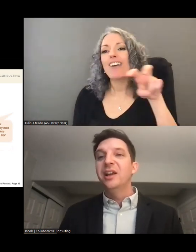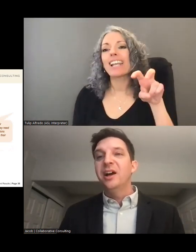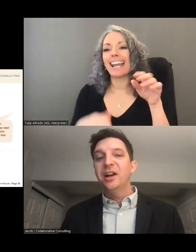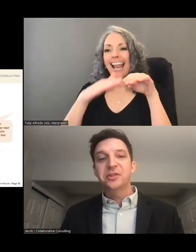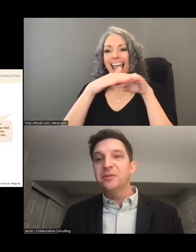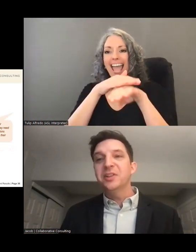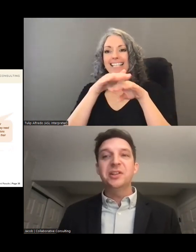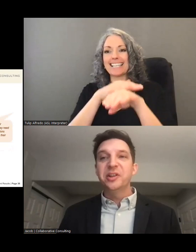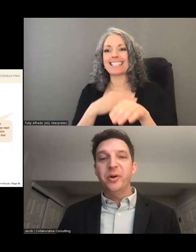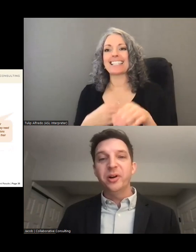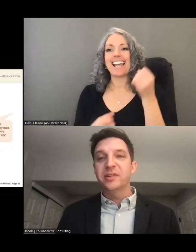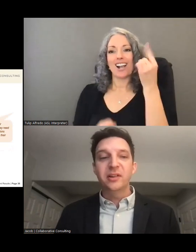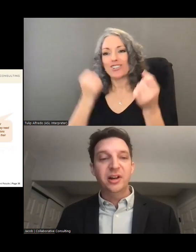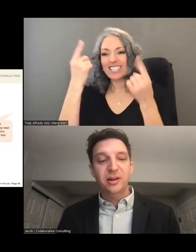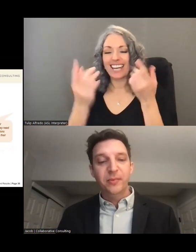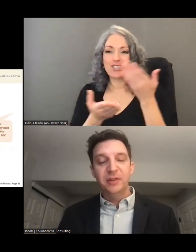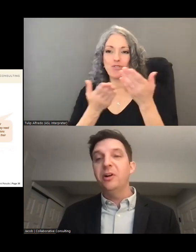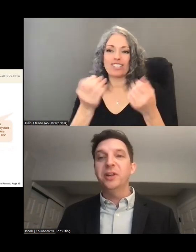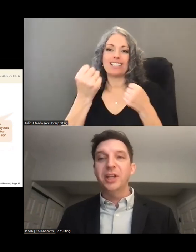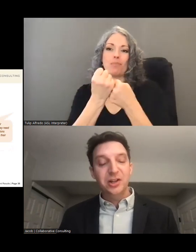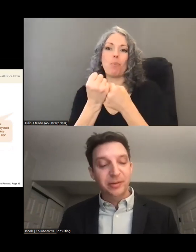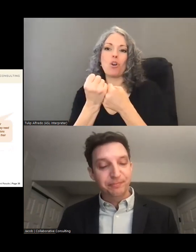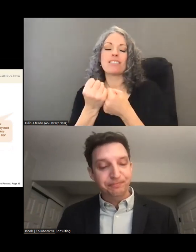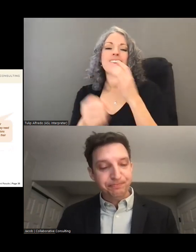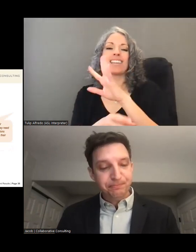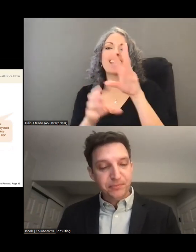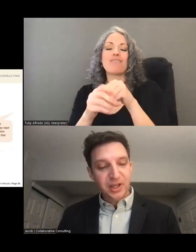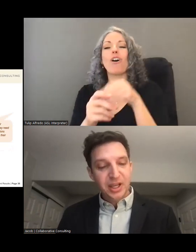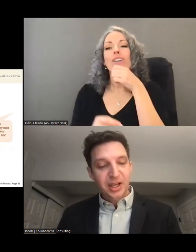accessing services and supports involving aging.